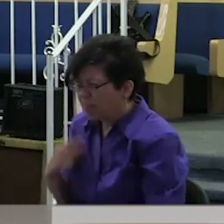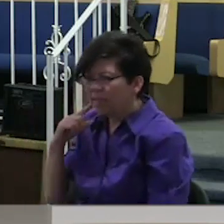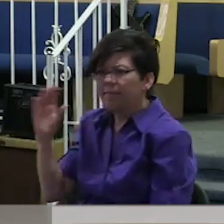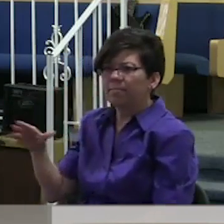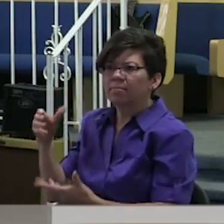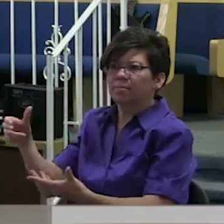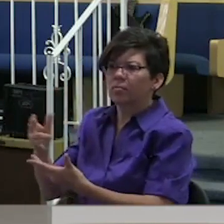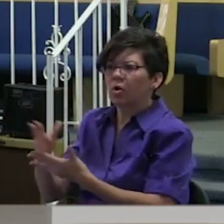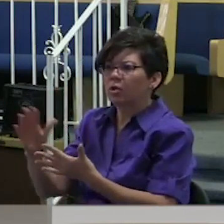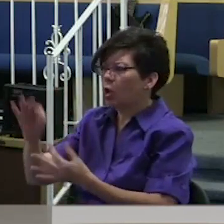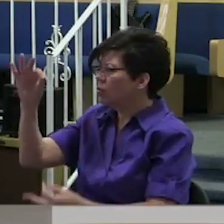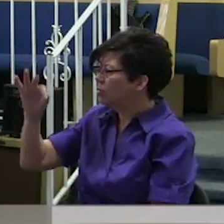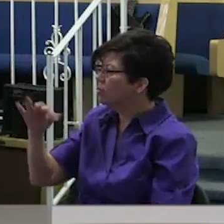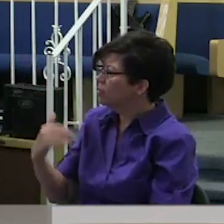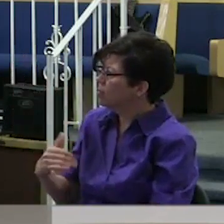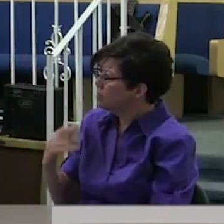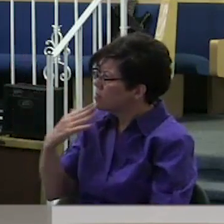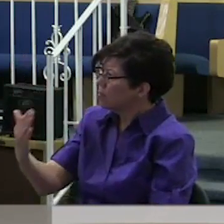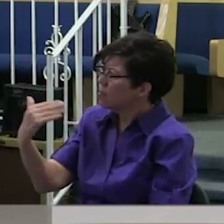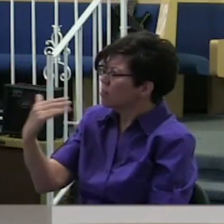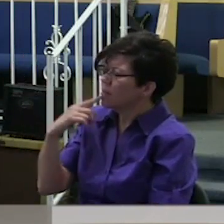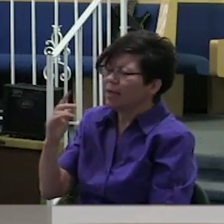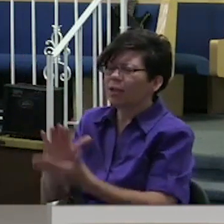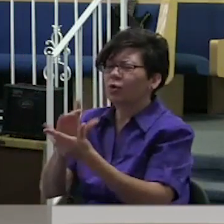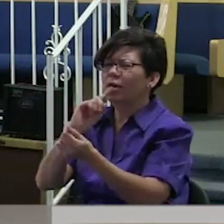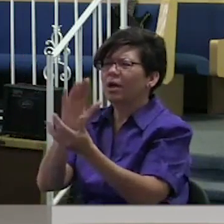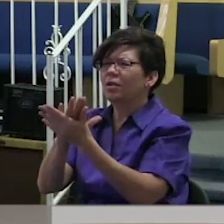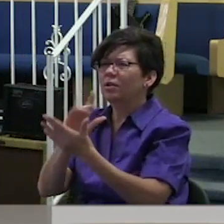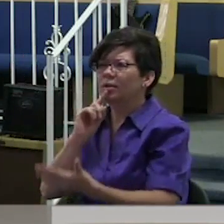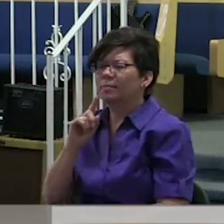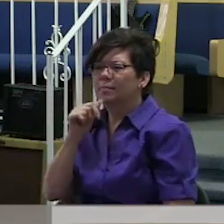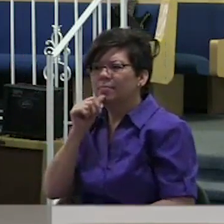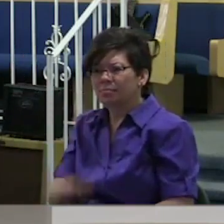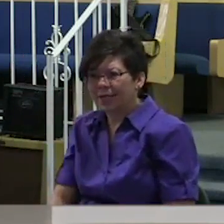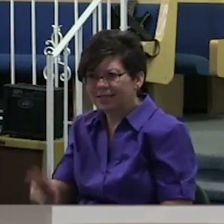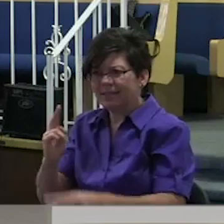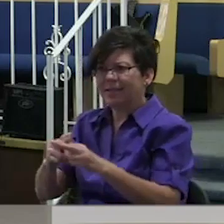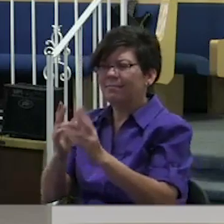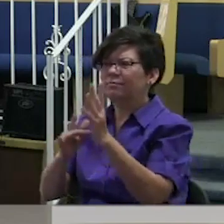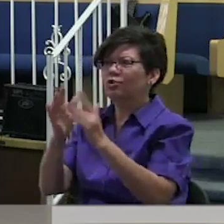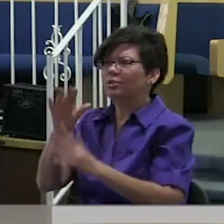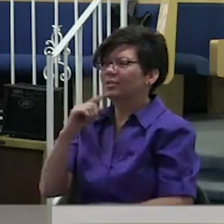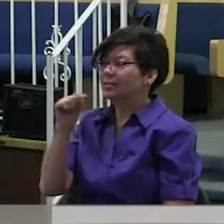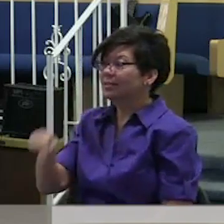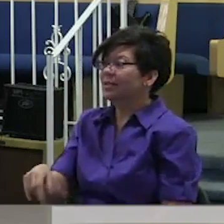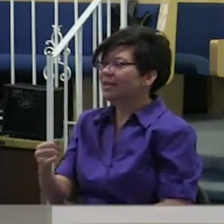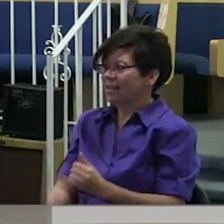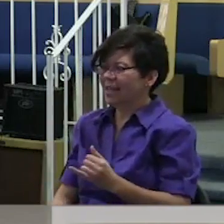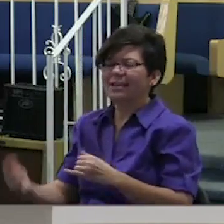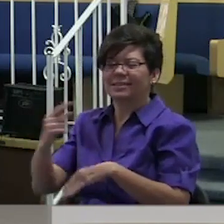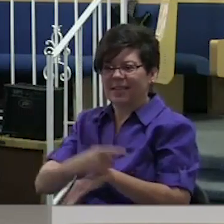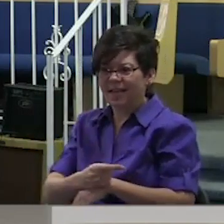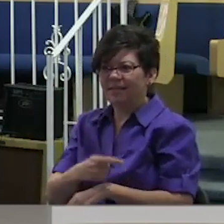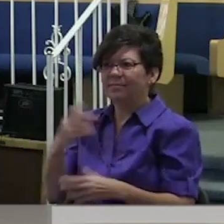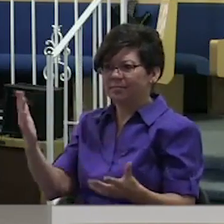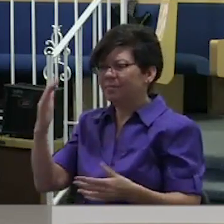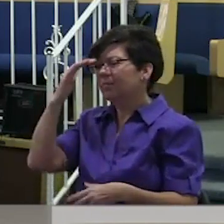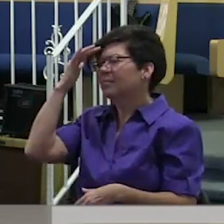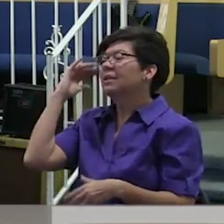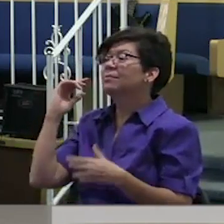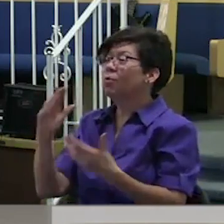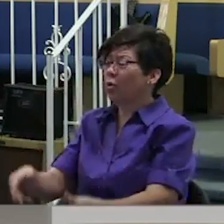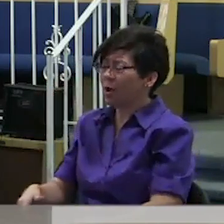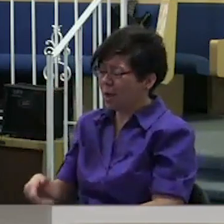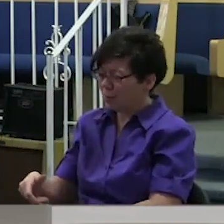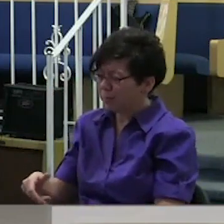pouring out the Holy Ghost. Oh, hallelujah, bless the name of Jesus. This is the last day, and he's pouring it